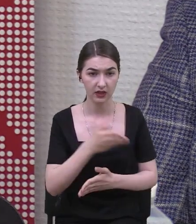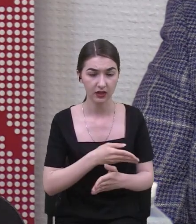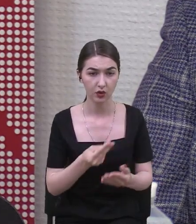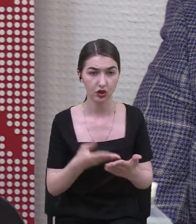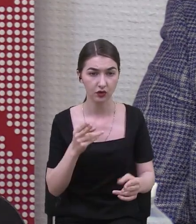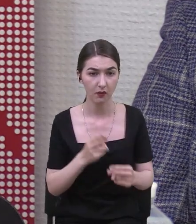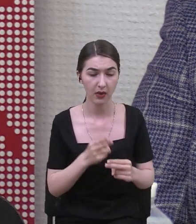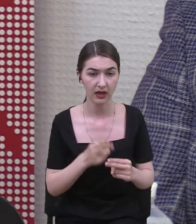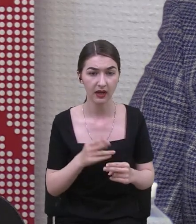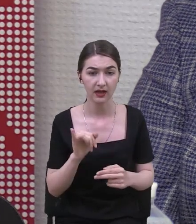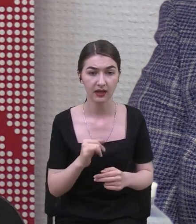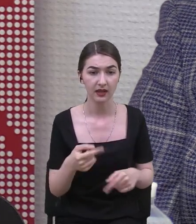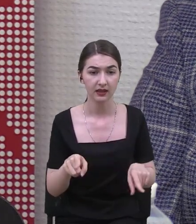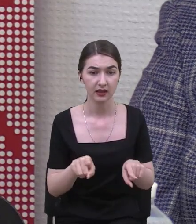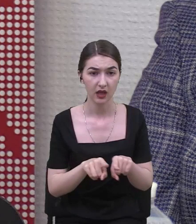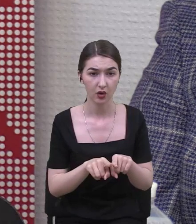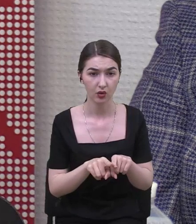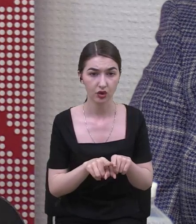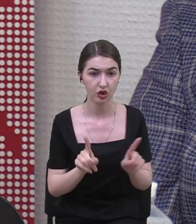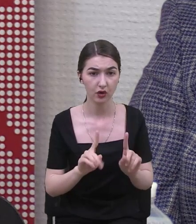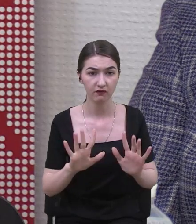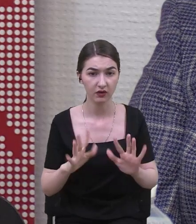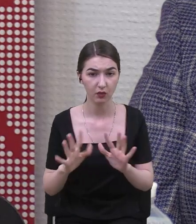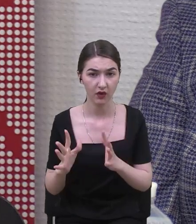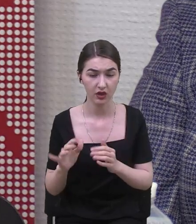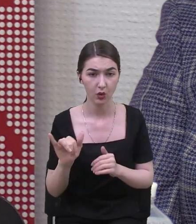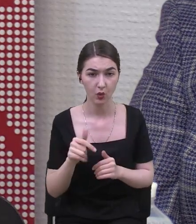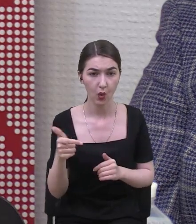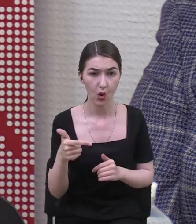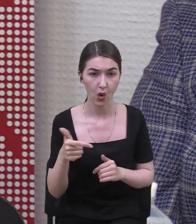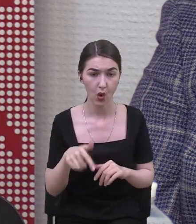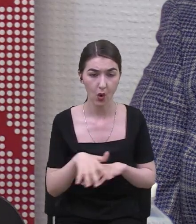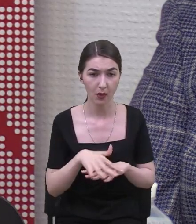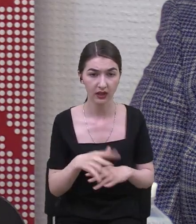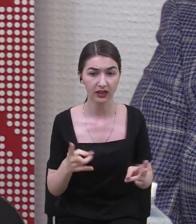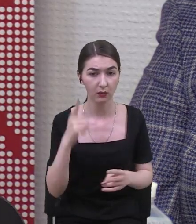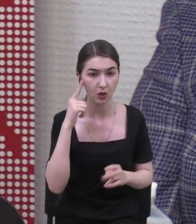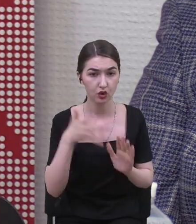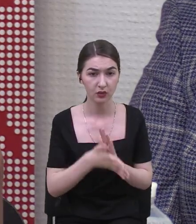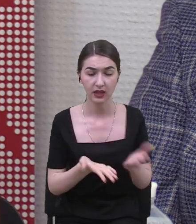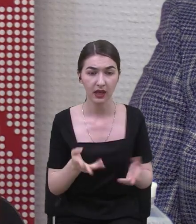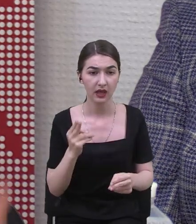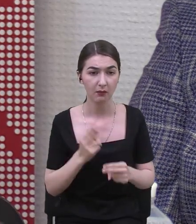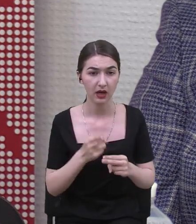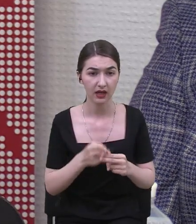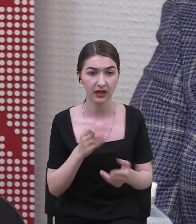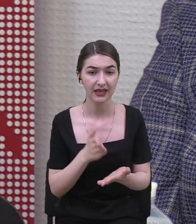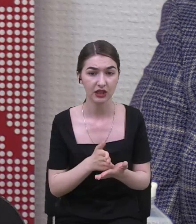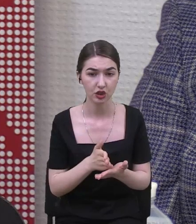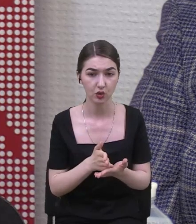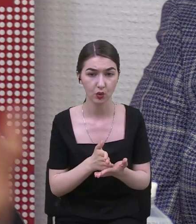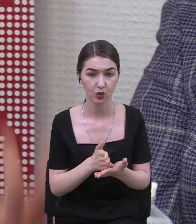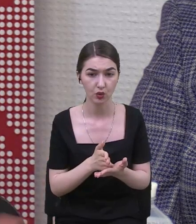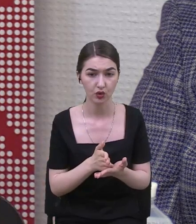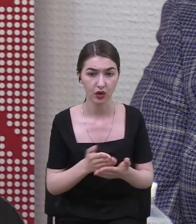with. And last but not least, again, we need to understand the barriers persons with disabilities face. And within the